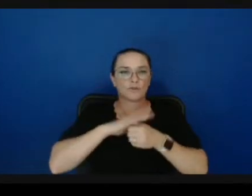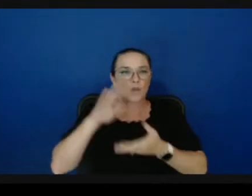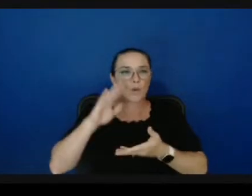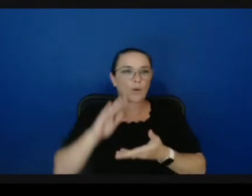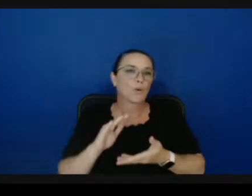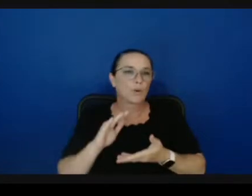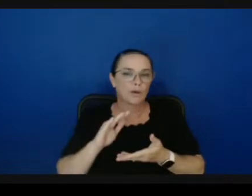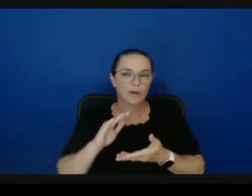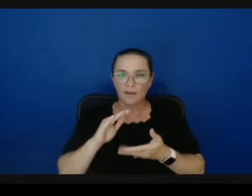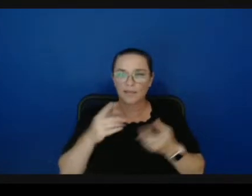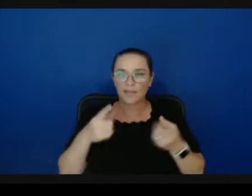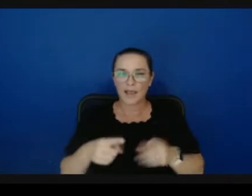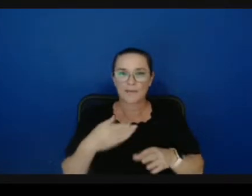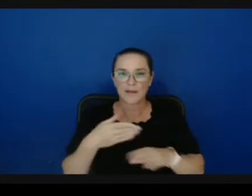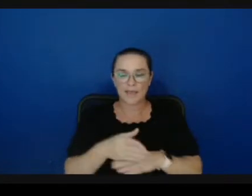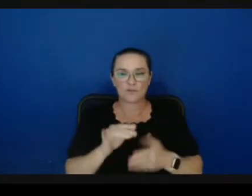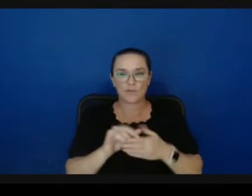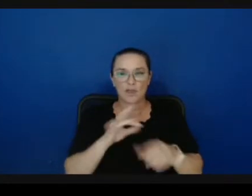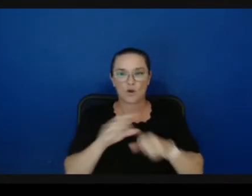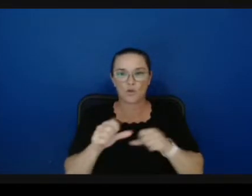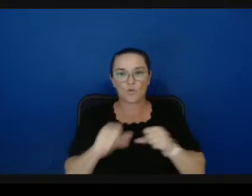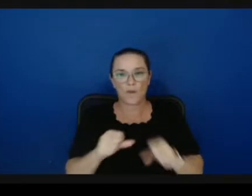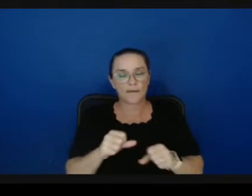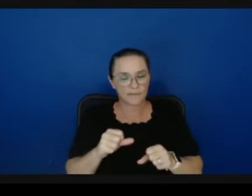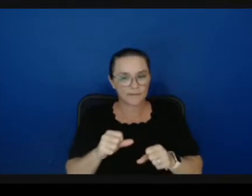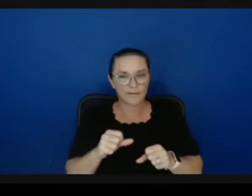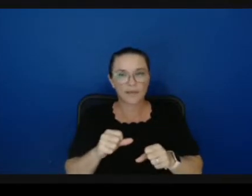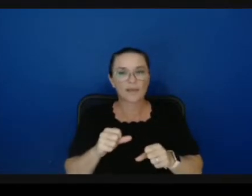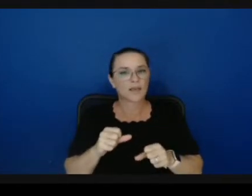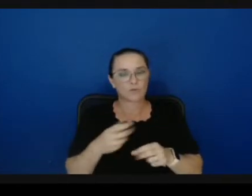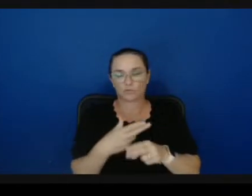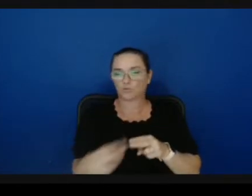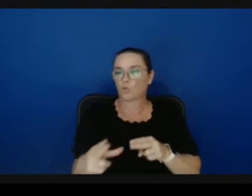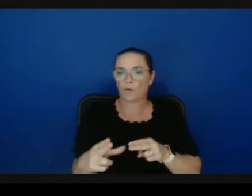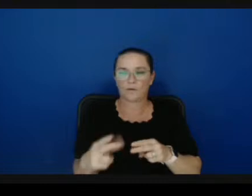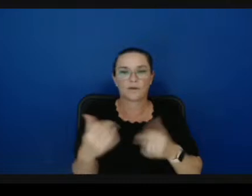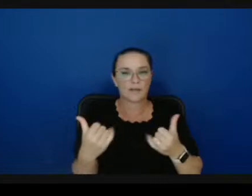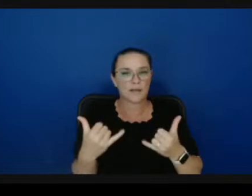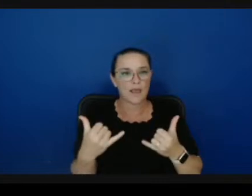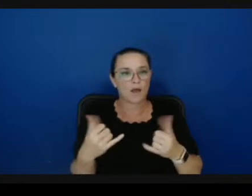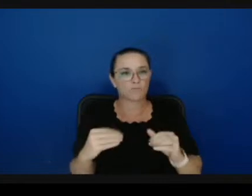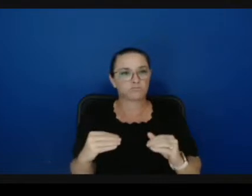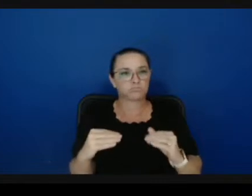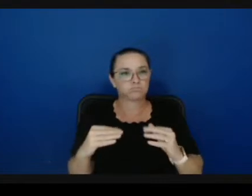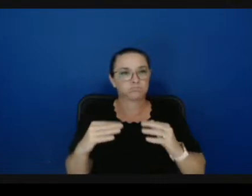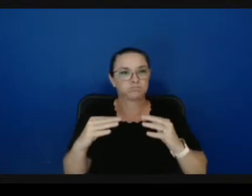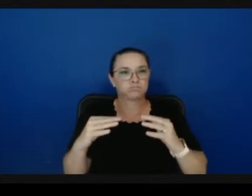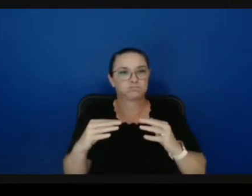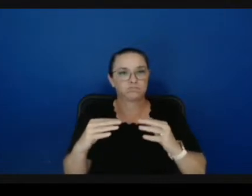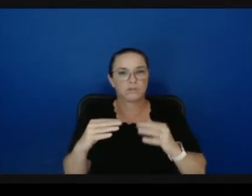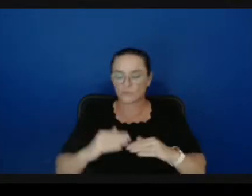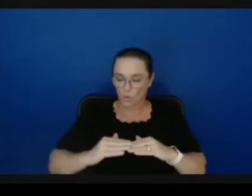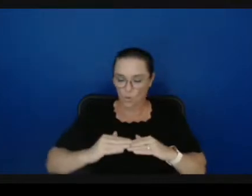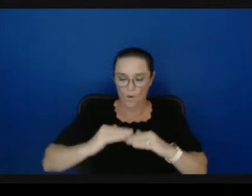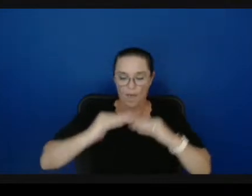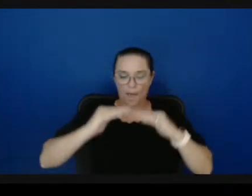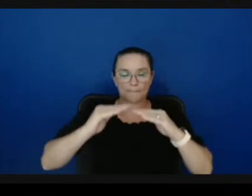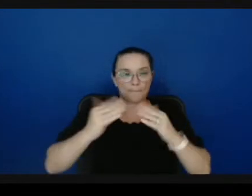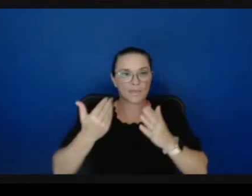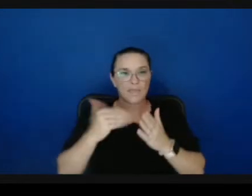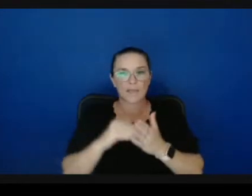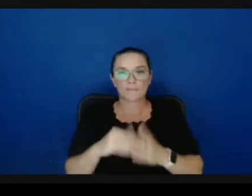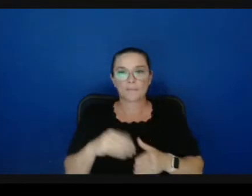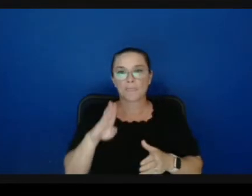that seismic swarm seems to have been very short-lived, because that area is rising again. We look at Byron's